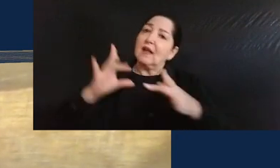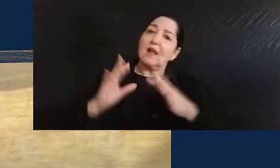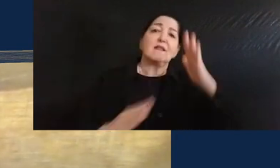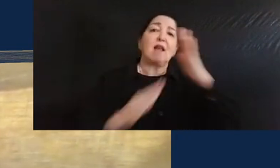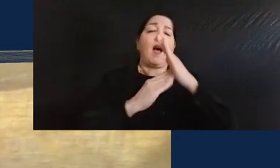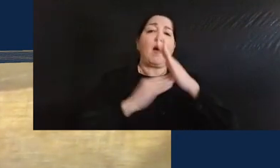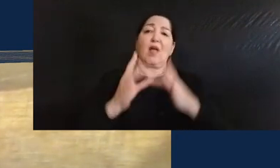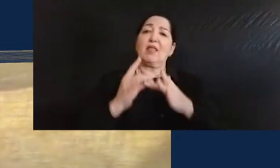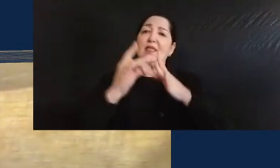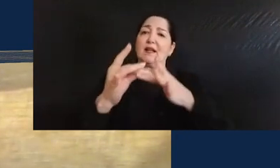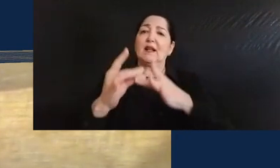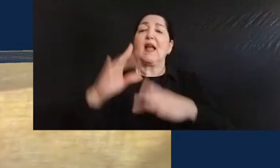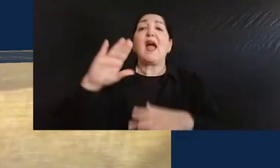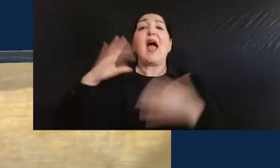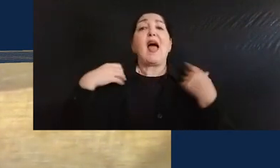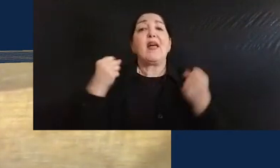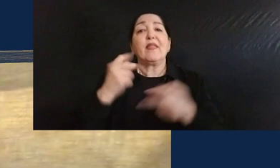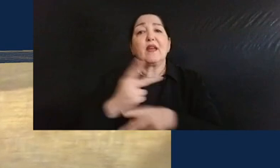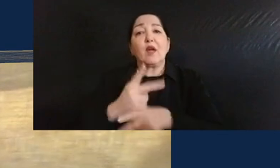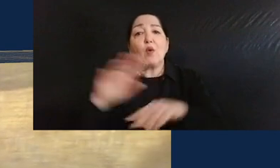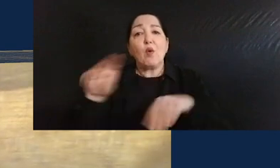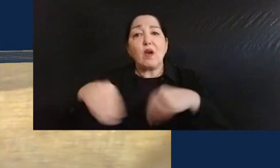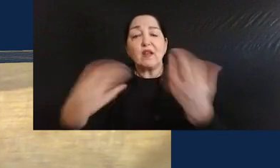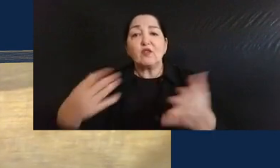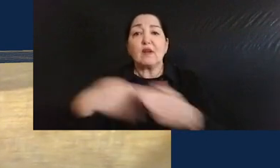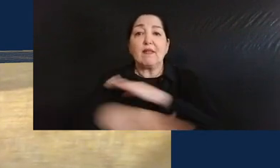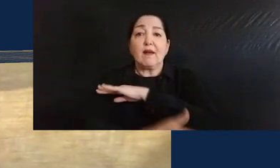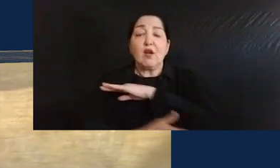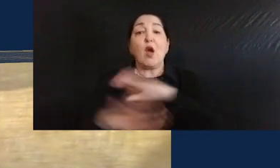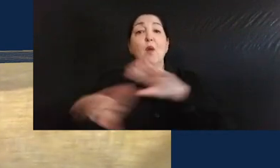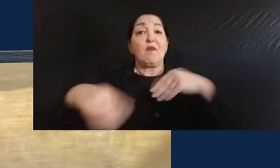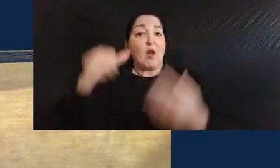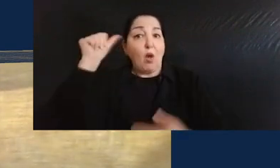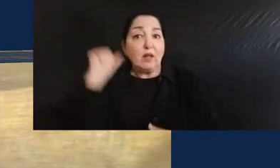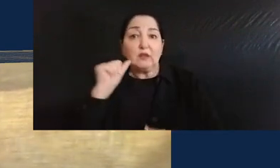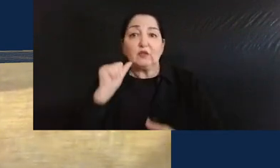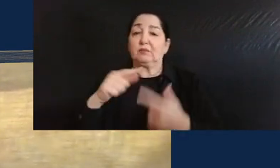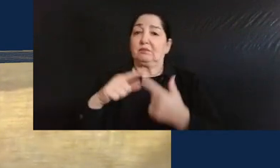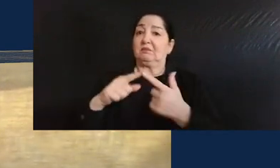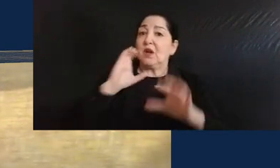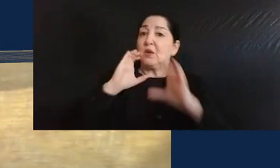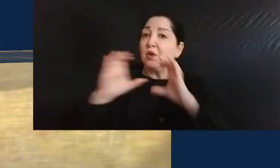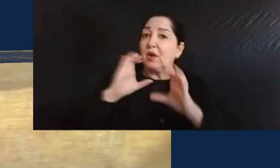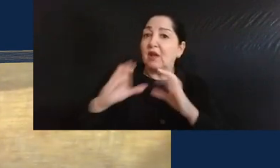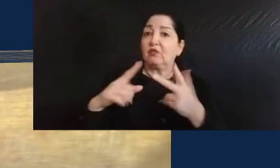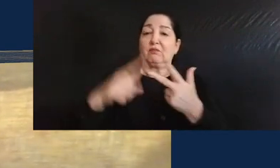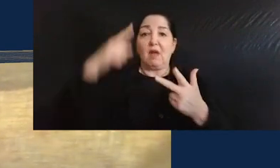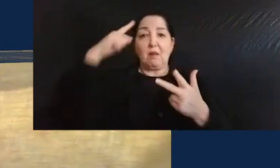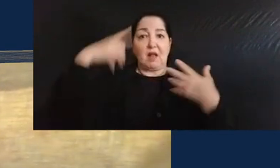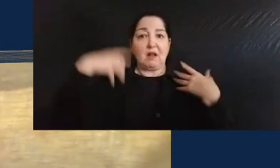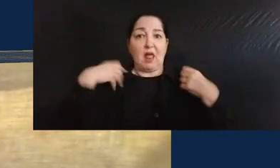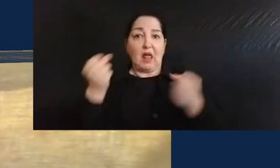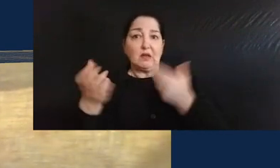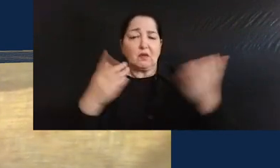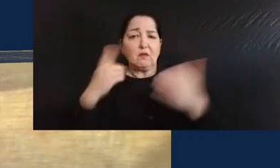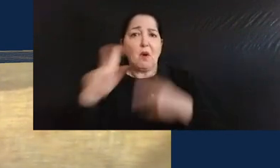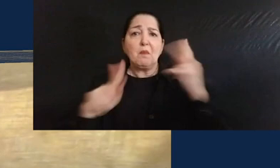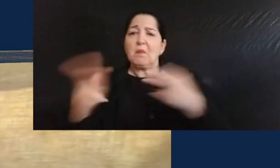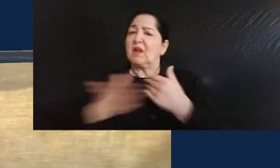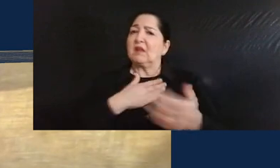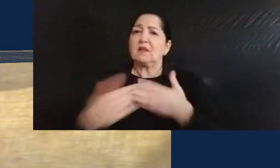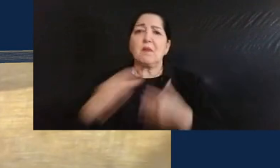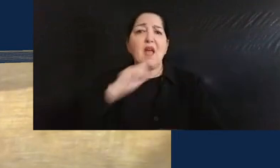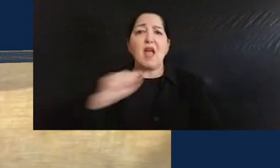in the country. They provide audiology, communication, and mental health services to people of all